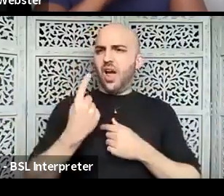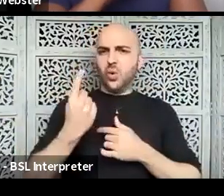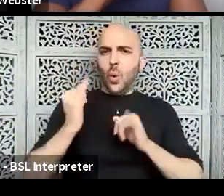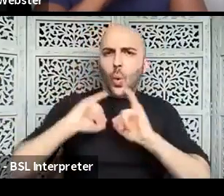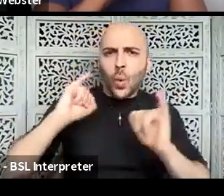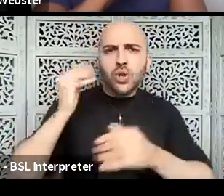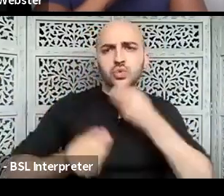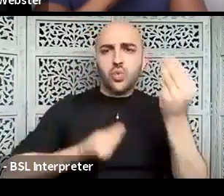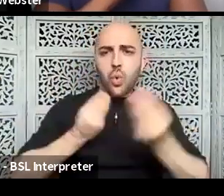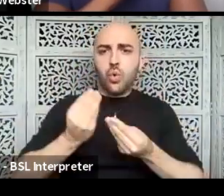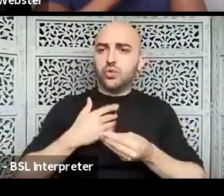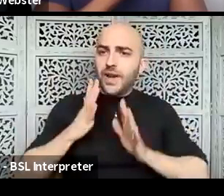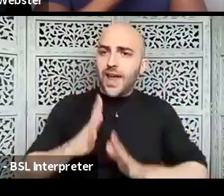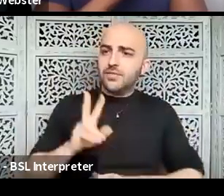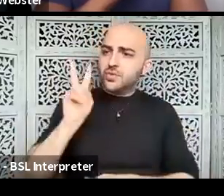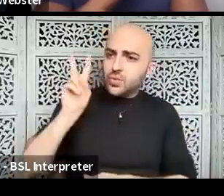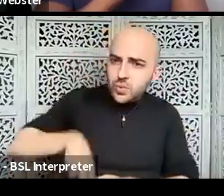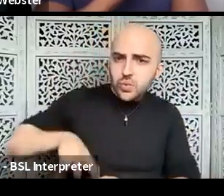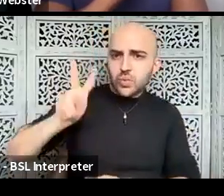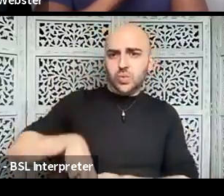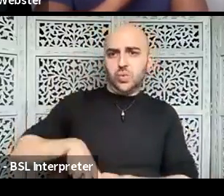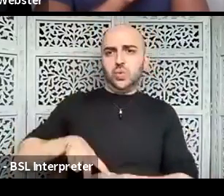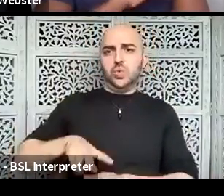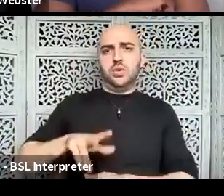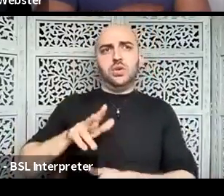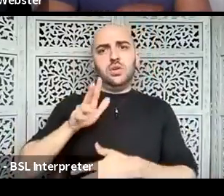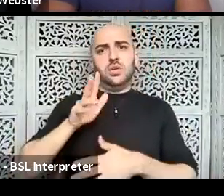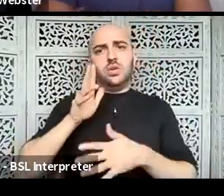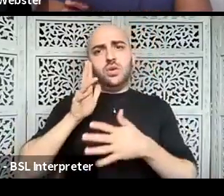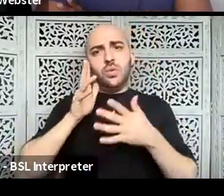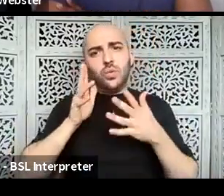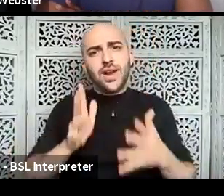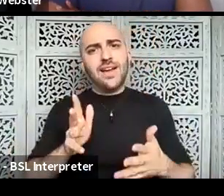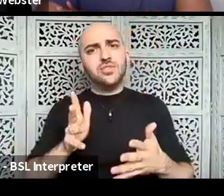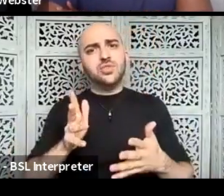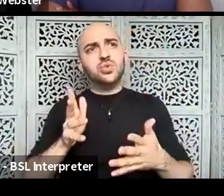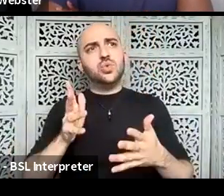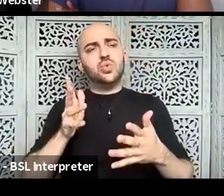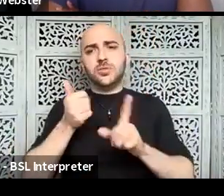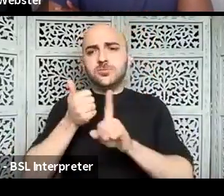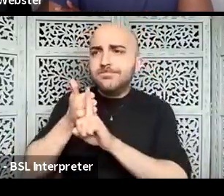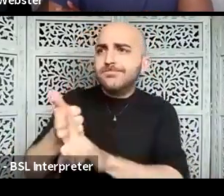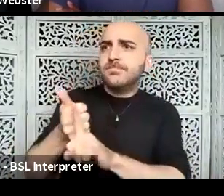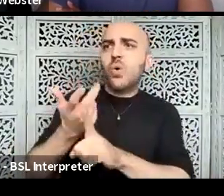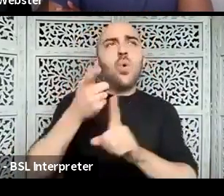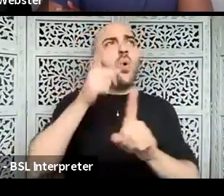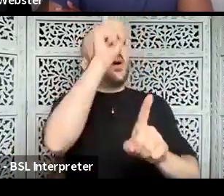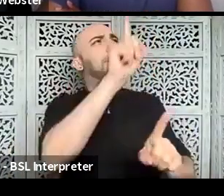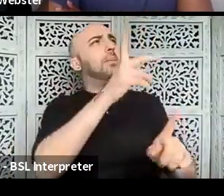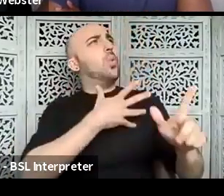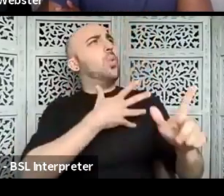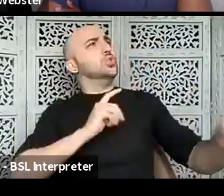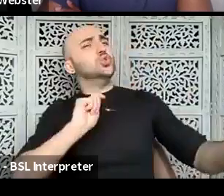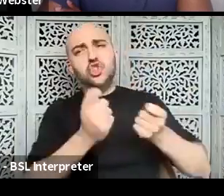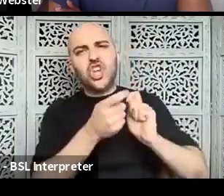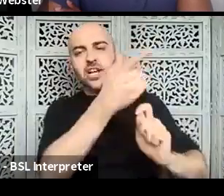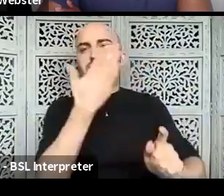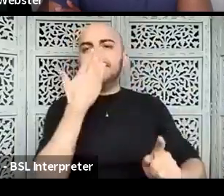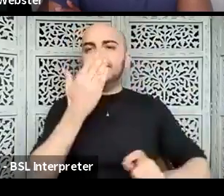and you've got to look at that, and we've got people that we're sort of trying to make change with who are being really resistant.